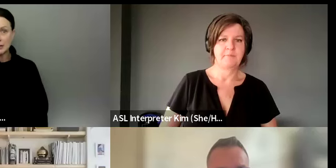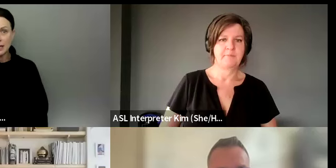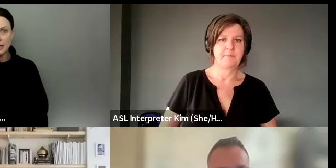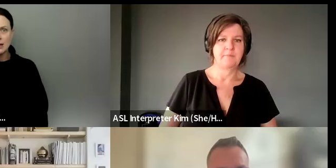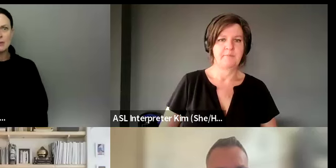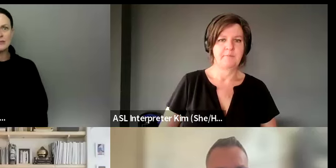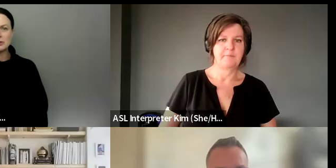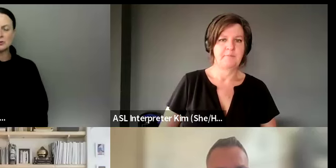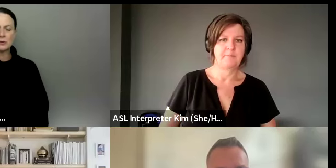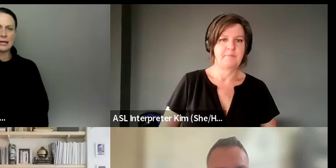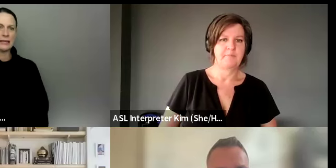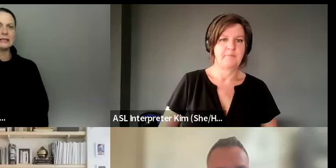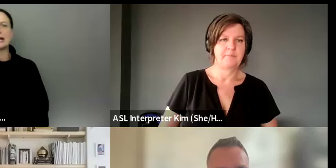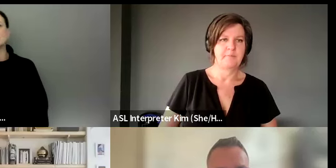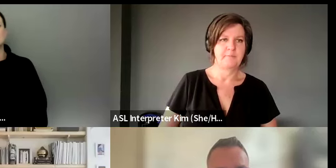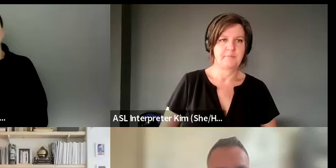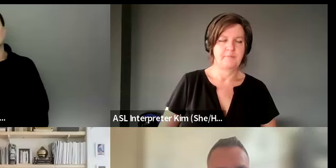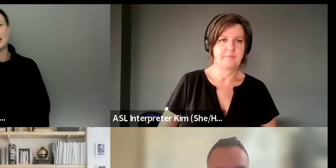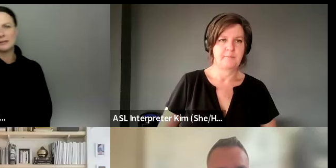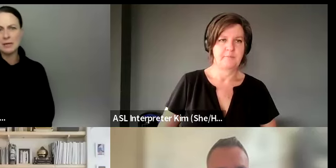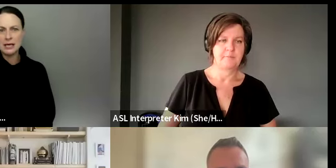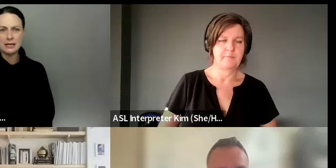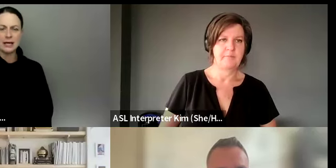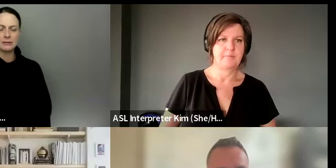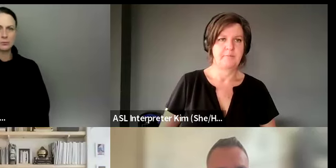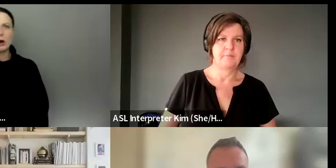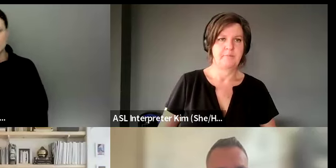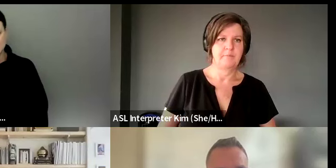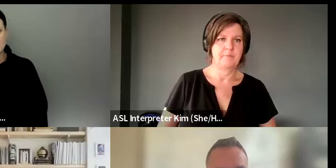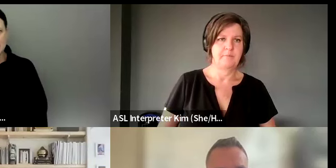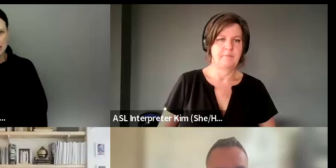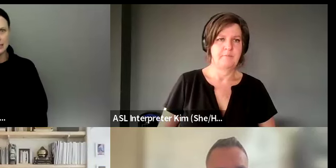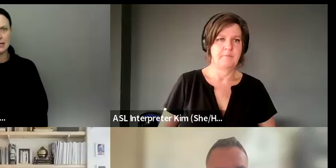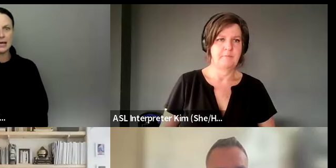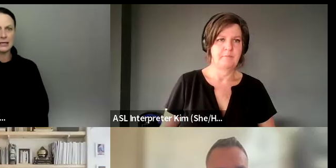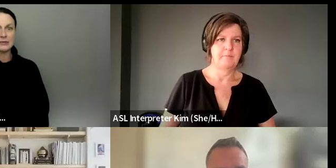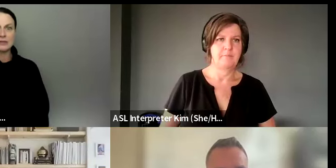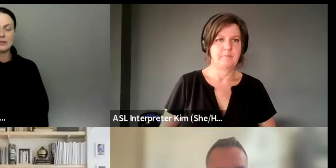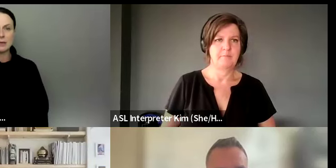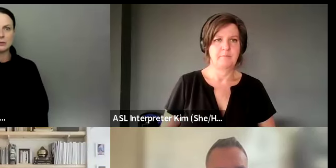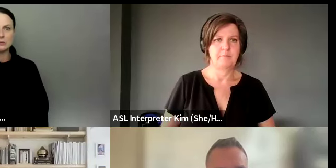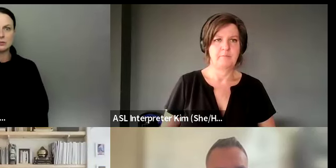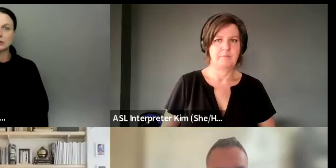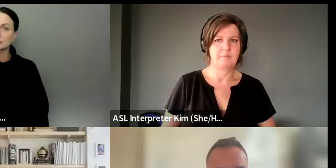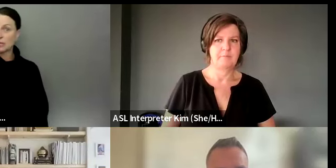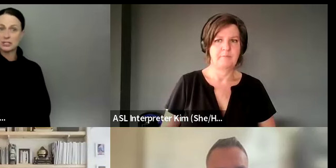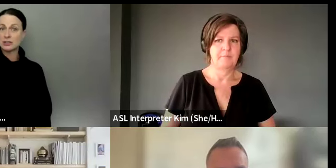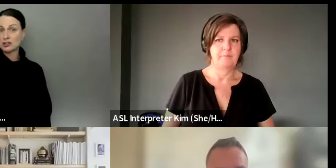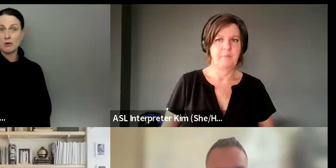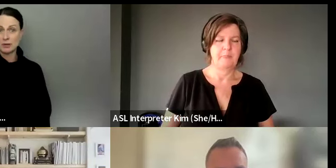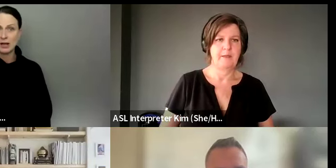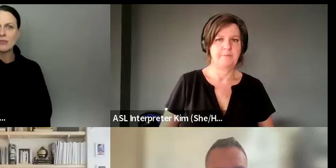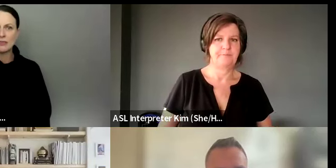say anything, but if you engagingly invited them in and welcomed them in and that they would, their